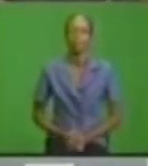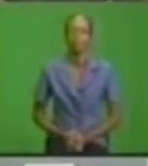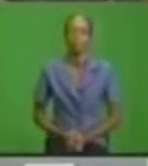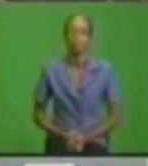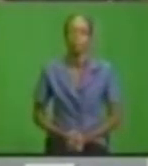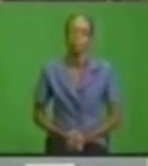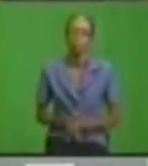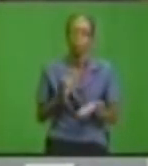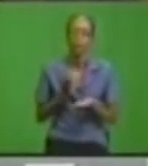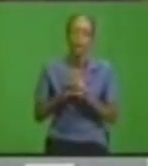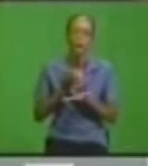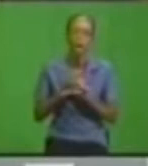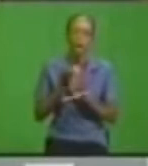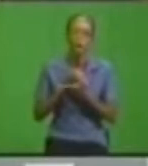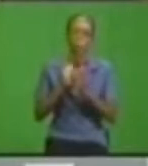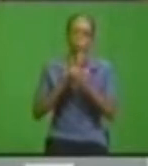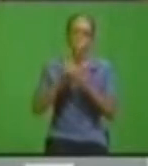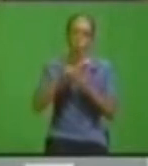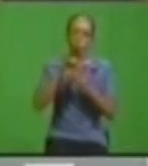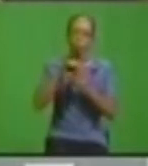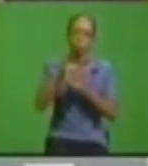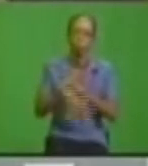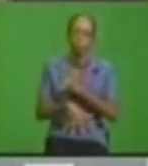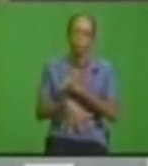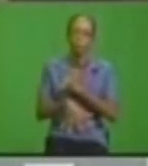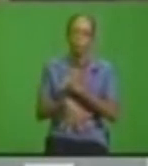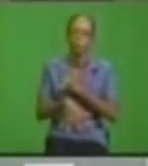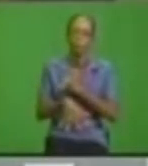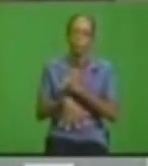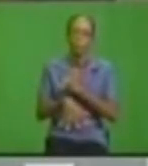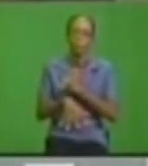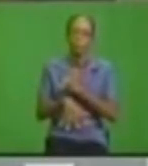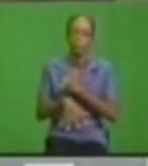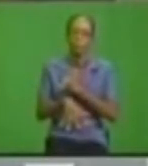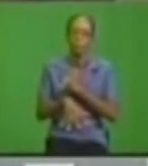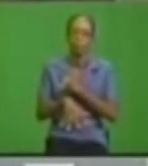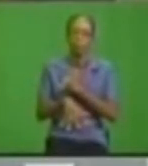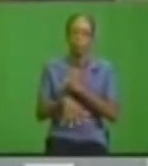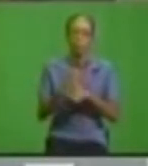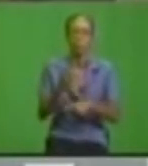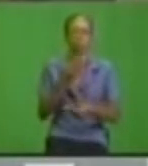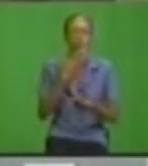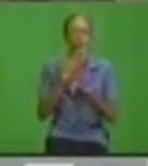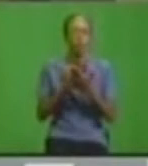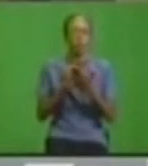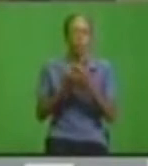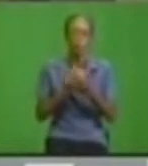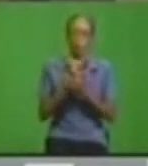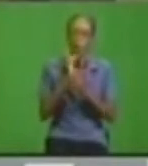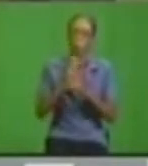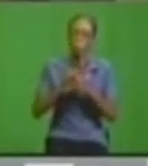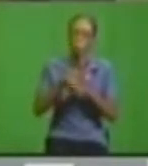The cup runneth over, and justifiably so, for